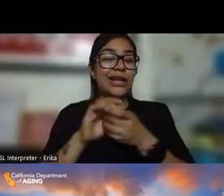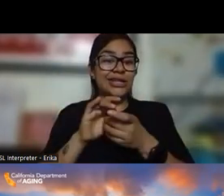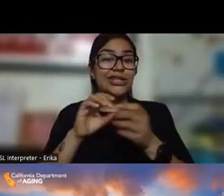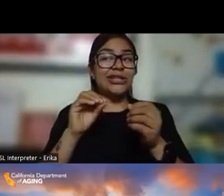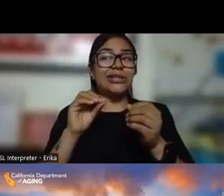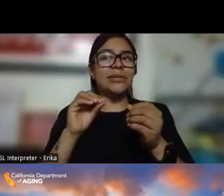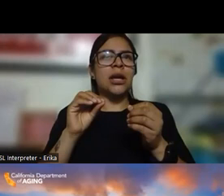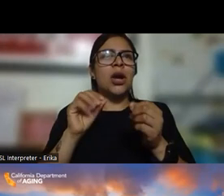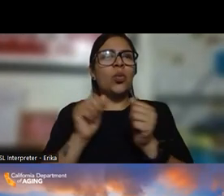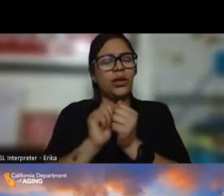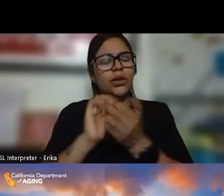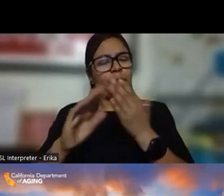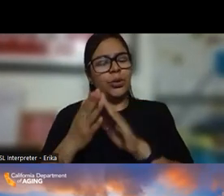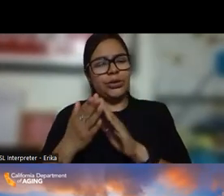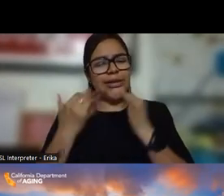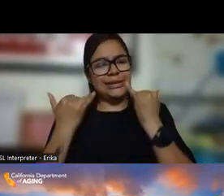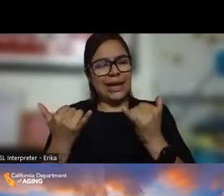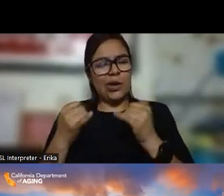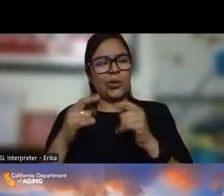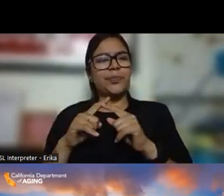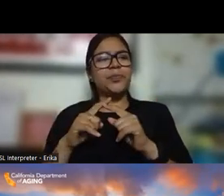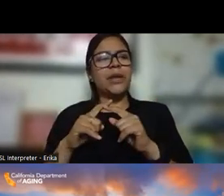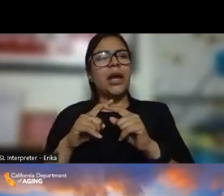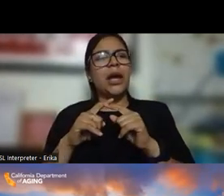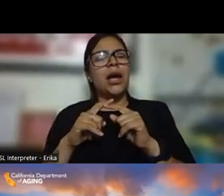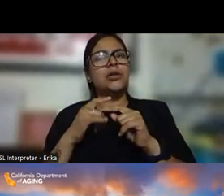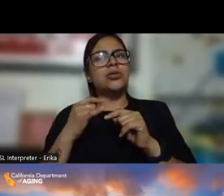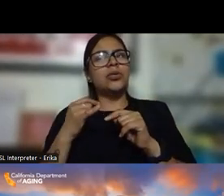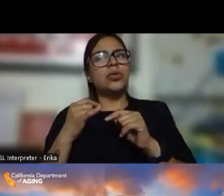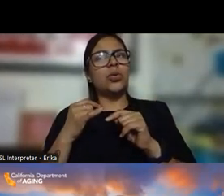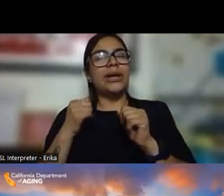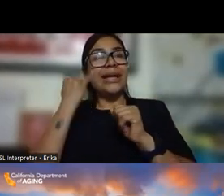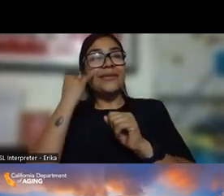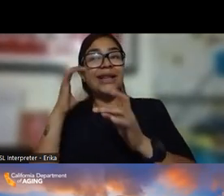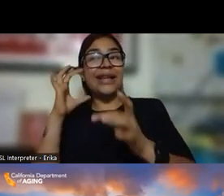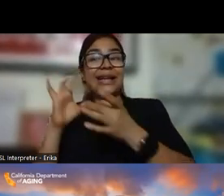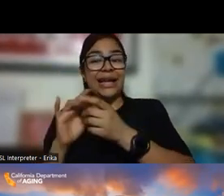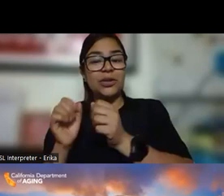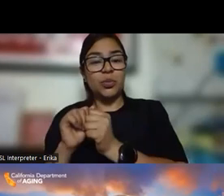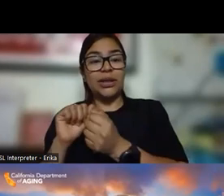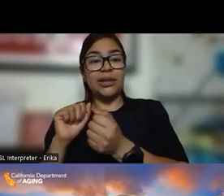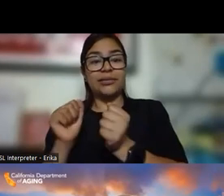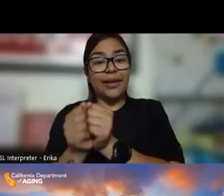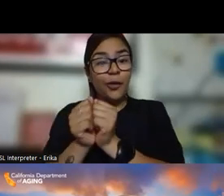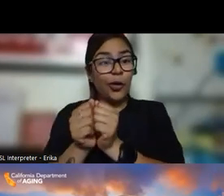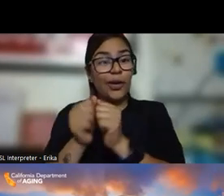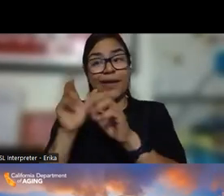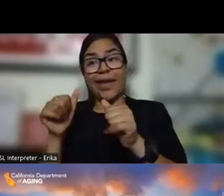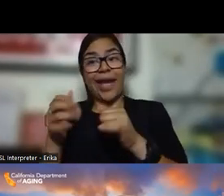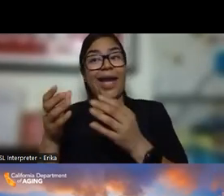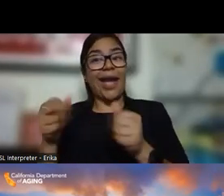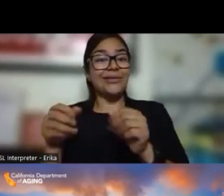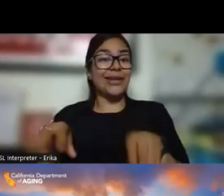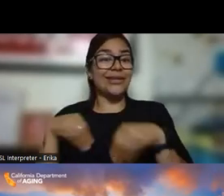community-based organizations to bring folks to the table and connect them with LA County and the work that they've already done